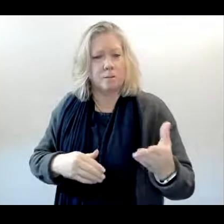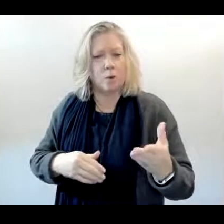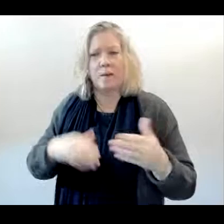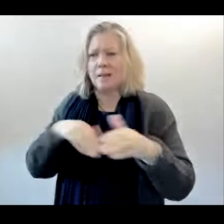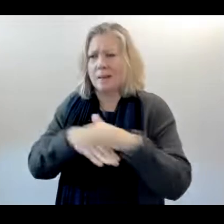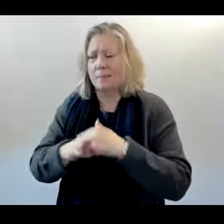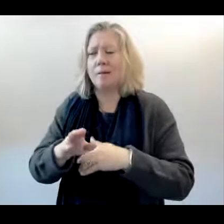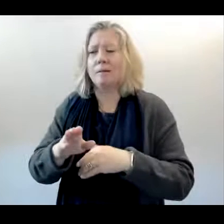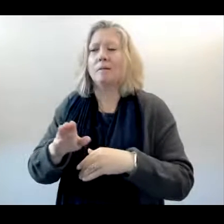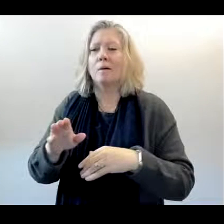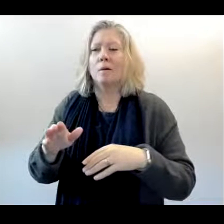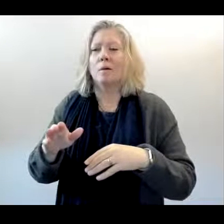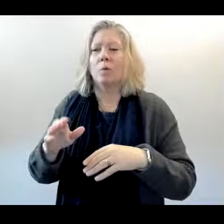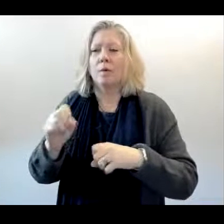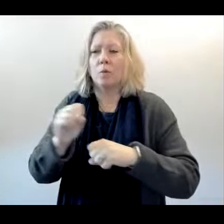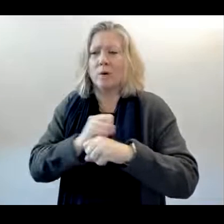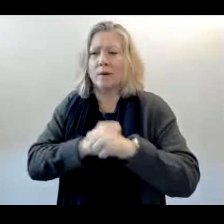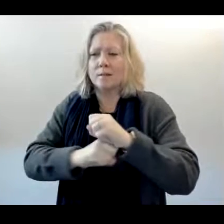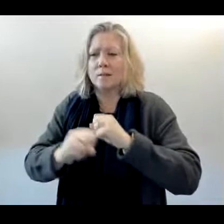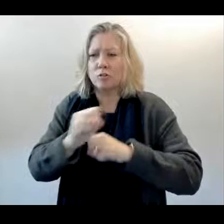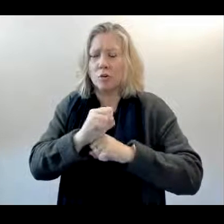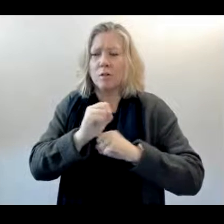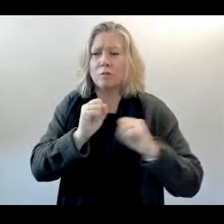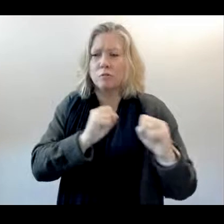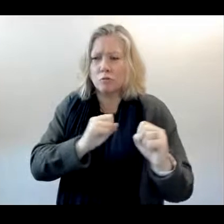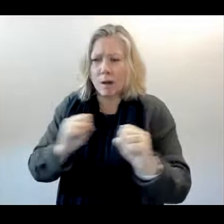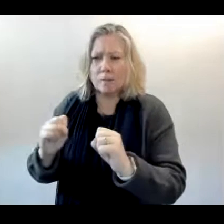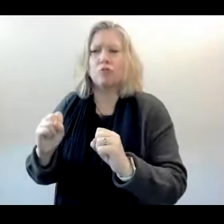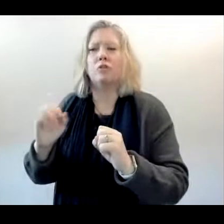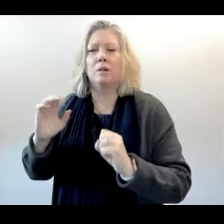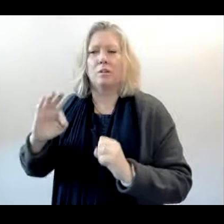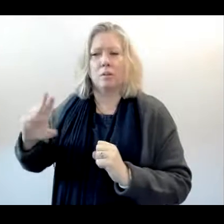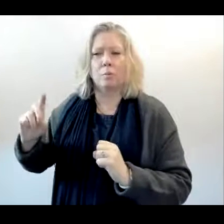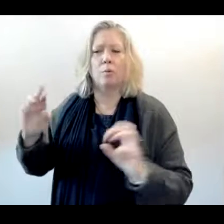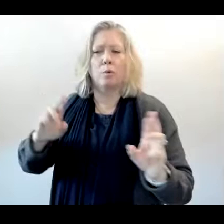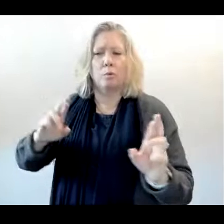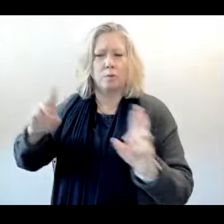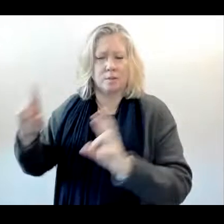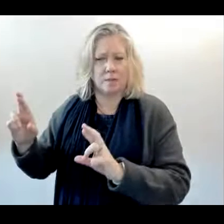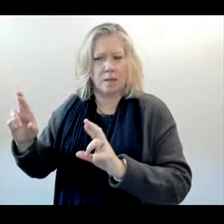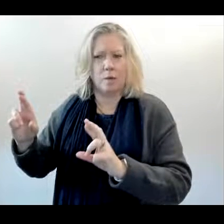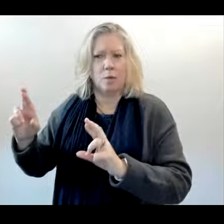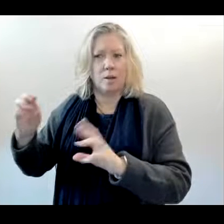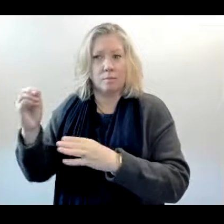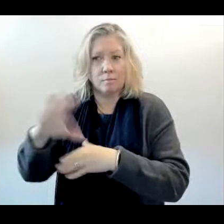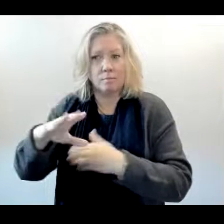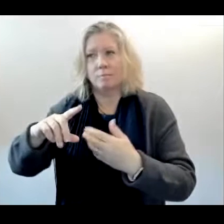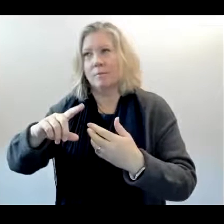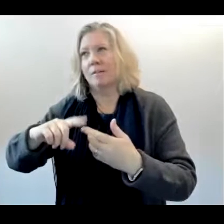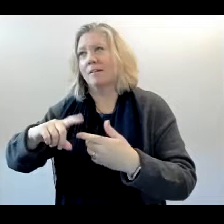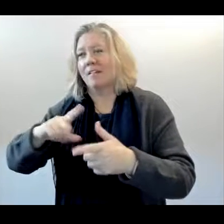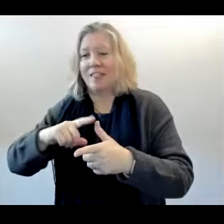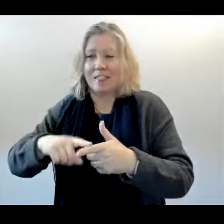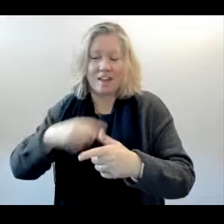strategy, which the board was getting ready to implement. You throw into that a global pandemic, and it's